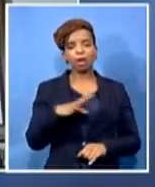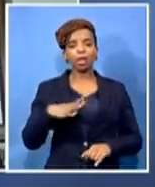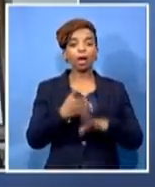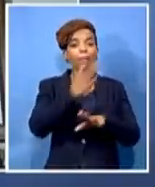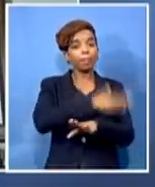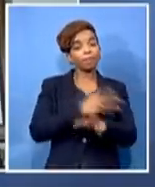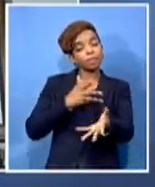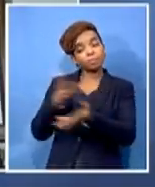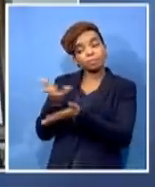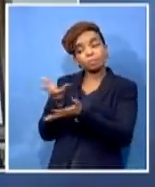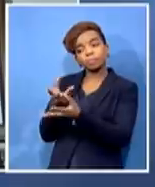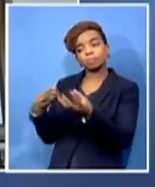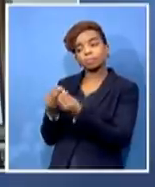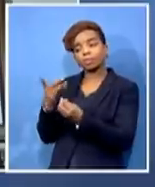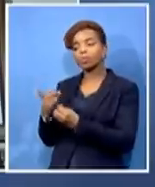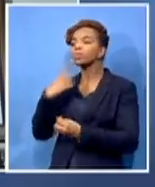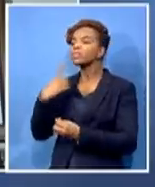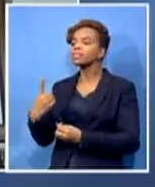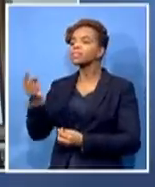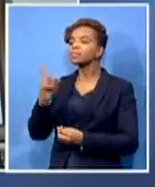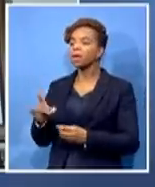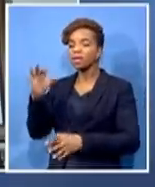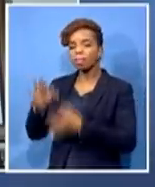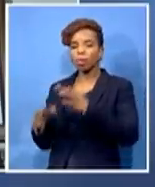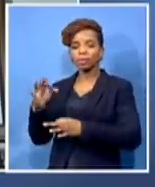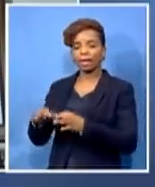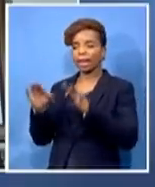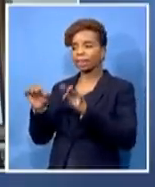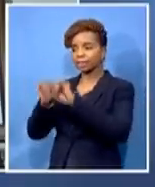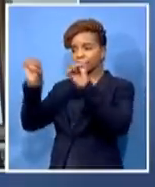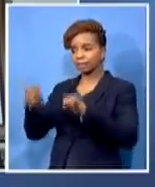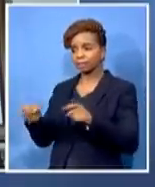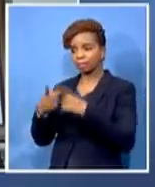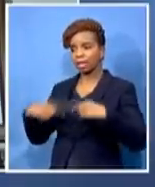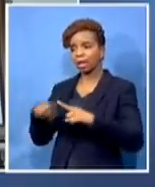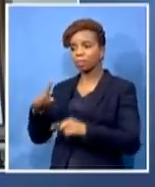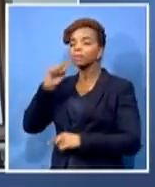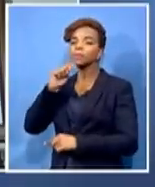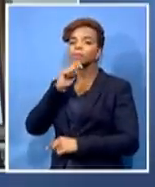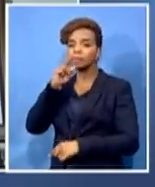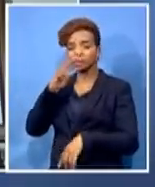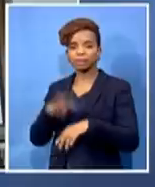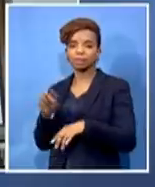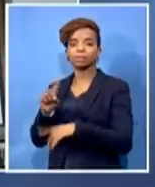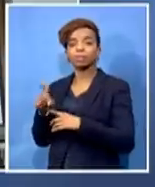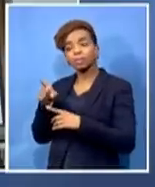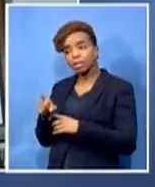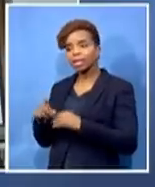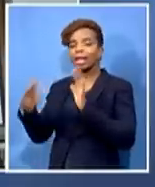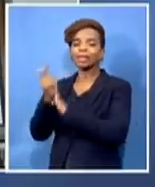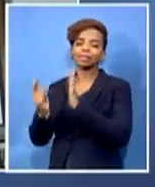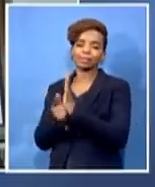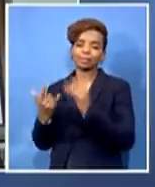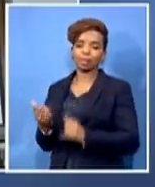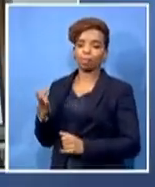political system really needs reinvigoration. With legislation now in place for politicians to be able to